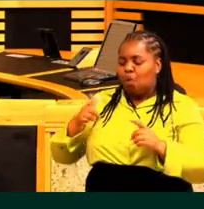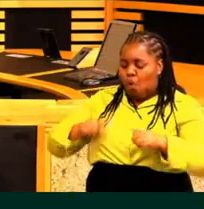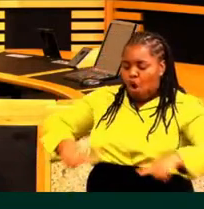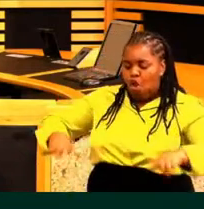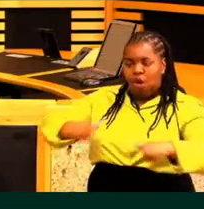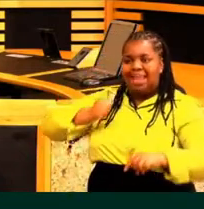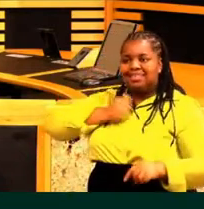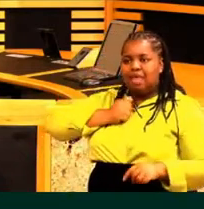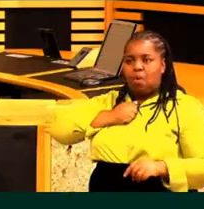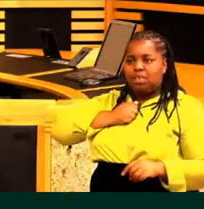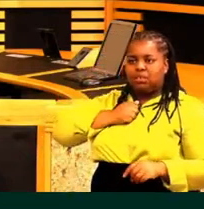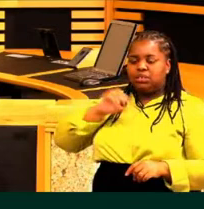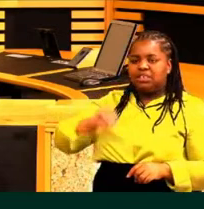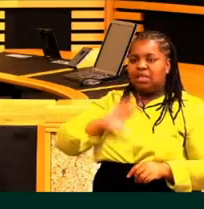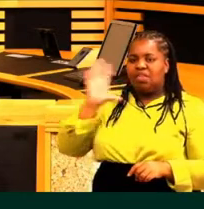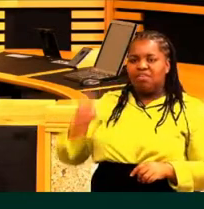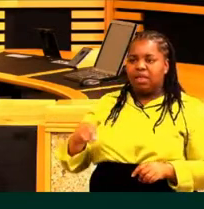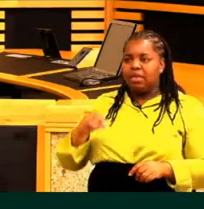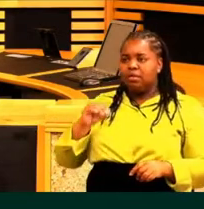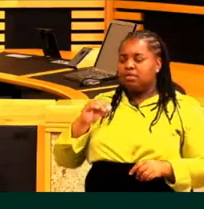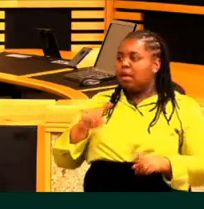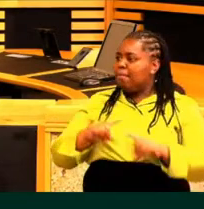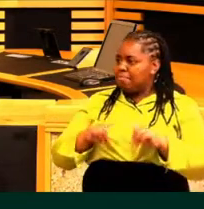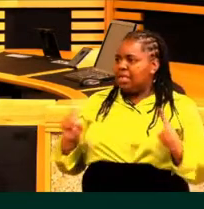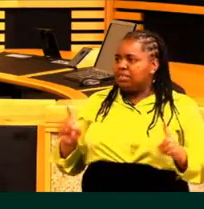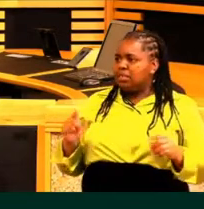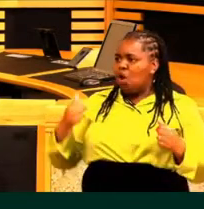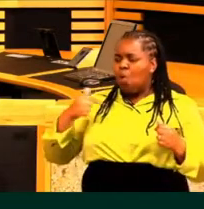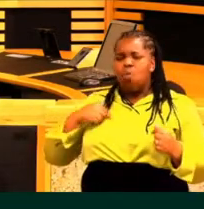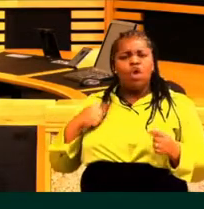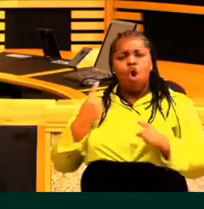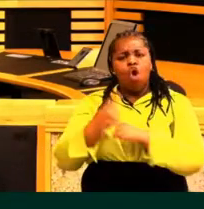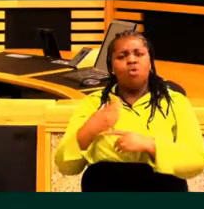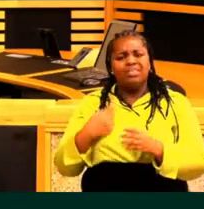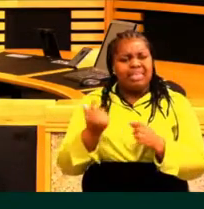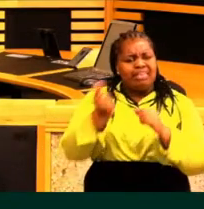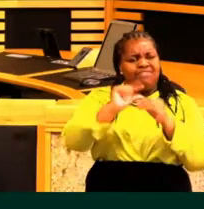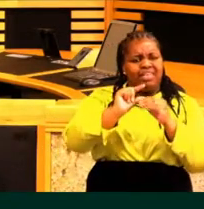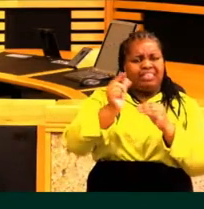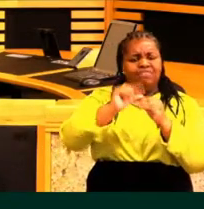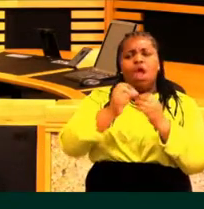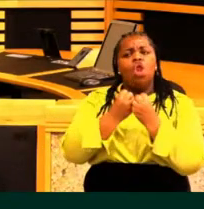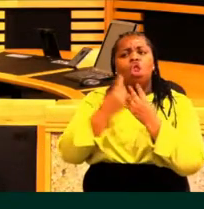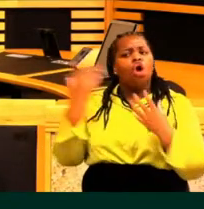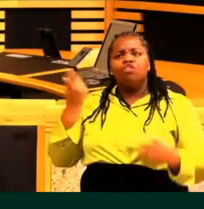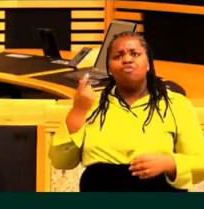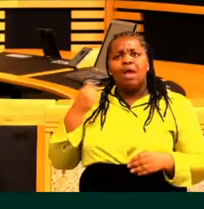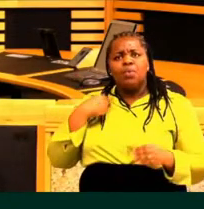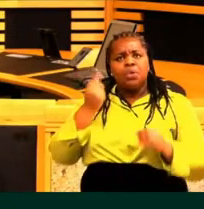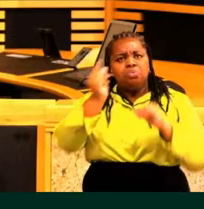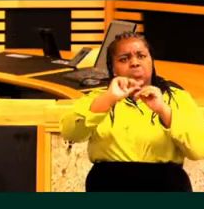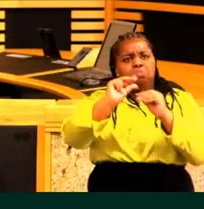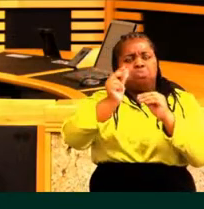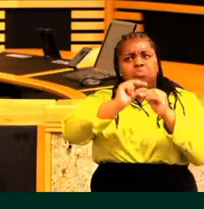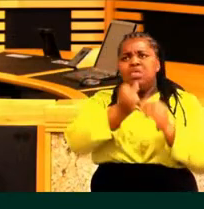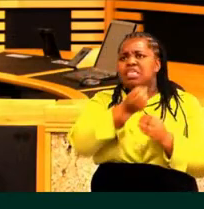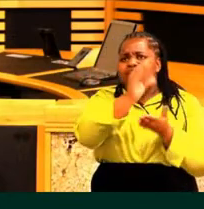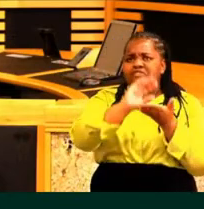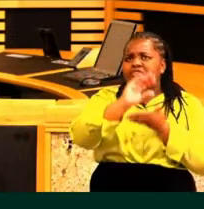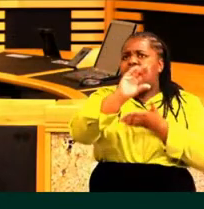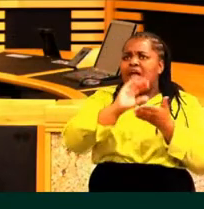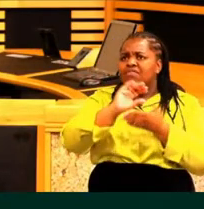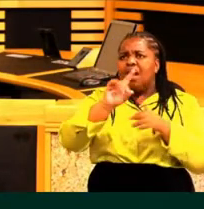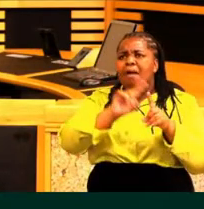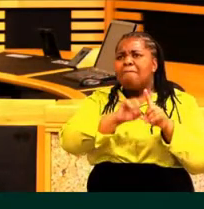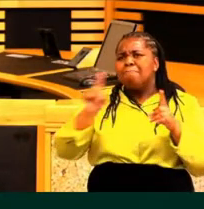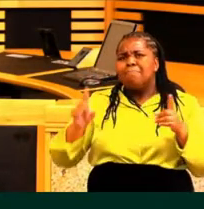owned that is South African yet we invest so much money in billions in the sector in the sector contribute so much